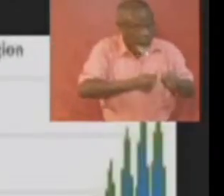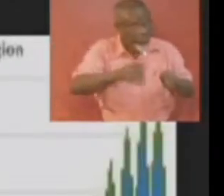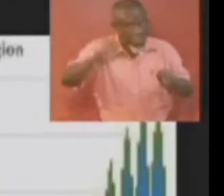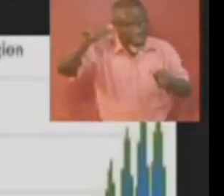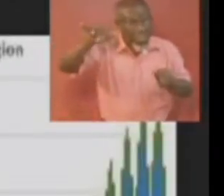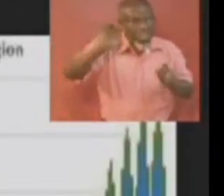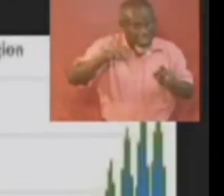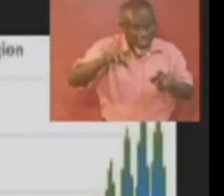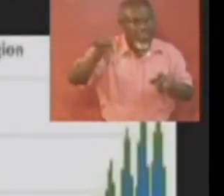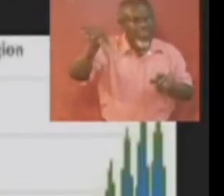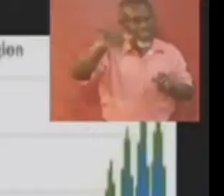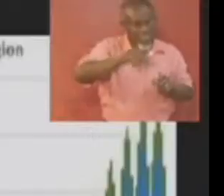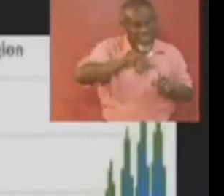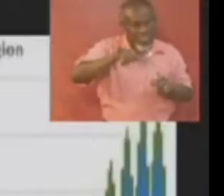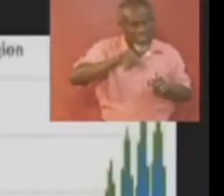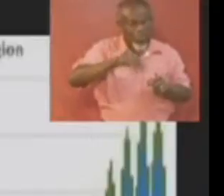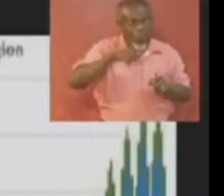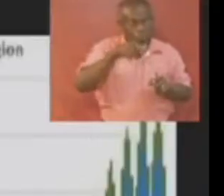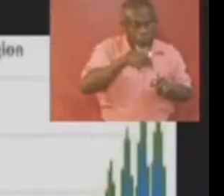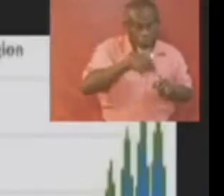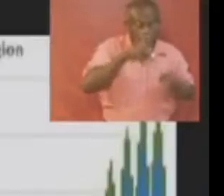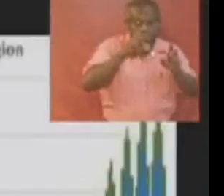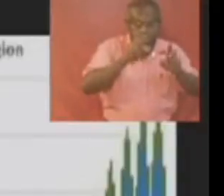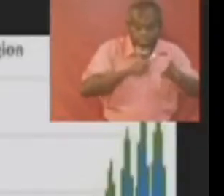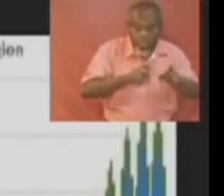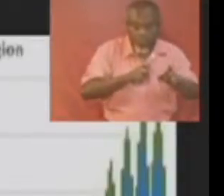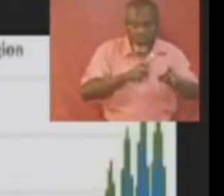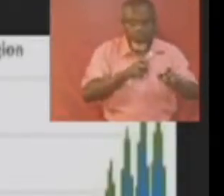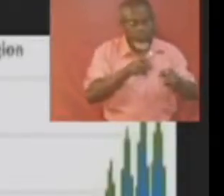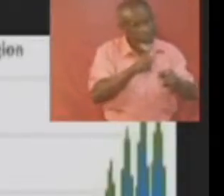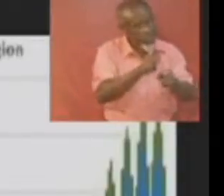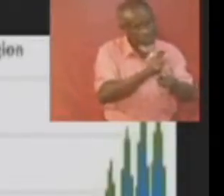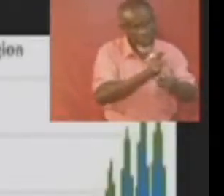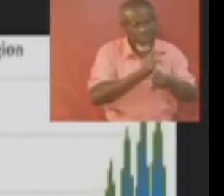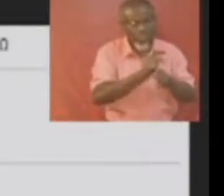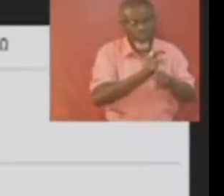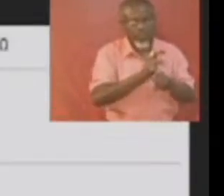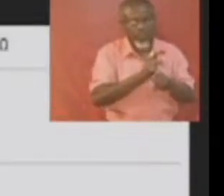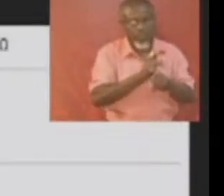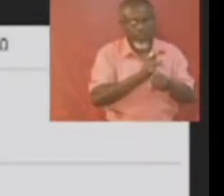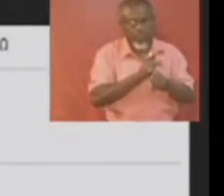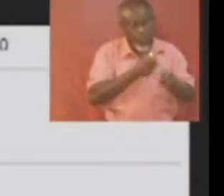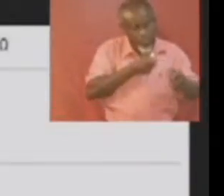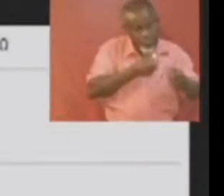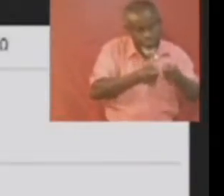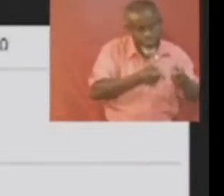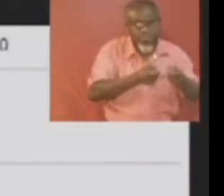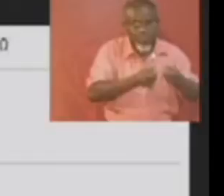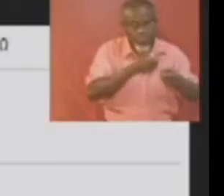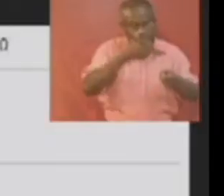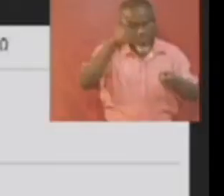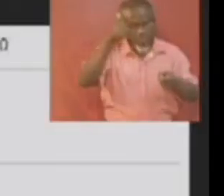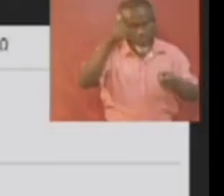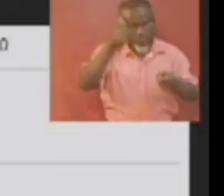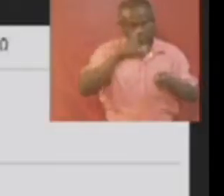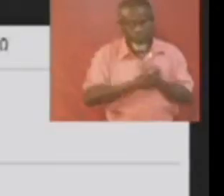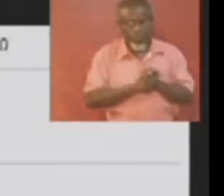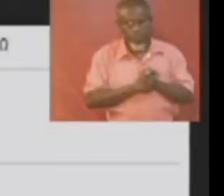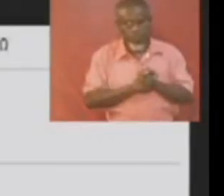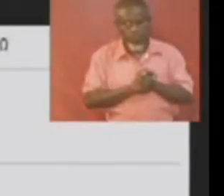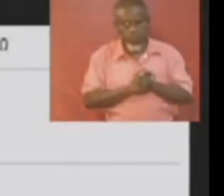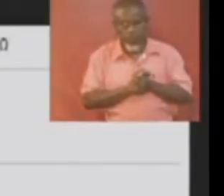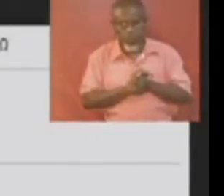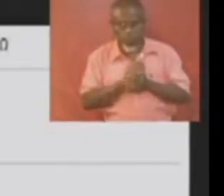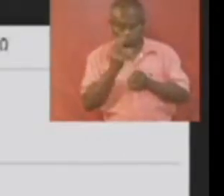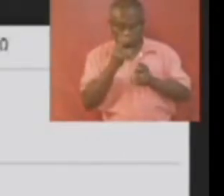necessary precautions to prevent that from happening. So next slide, please. Looking at our local situation, what